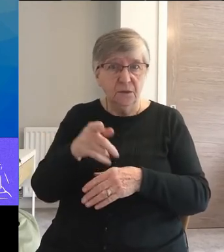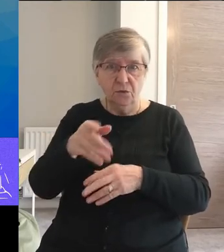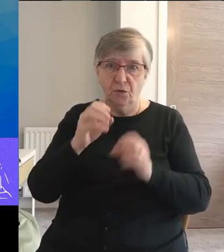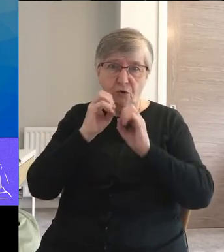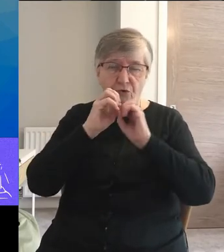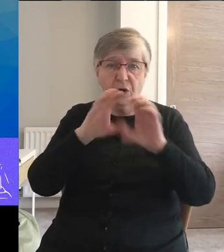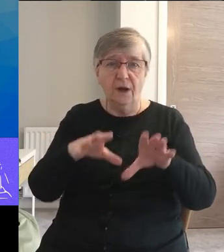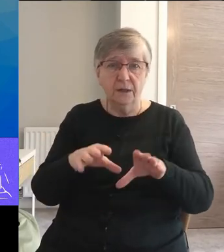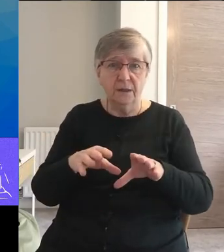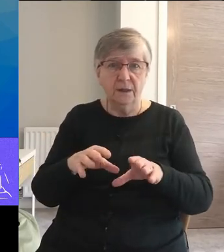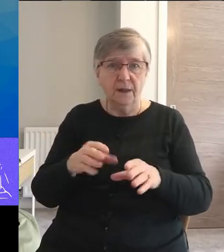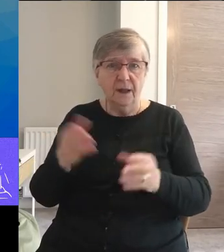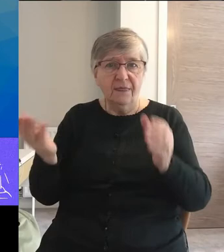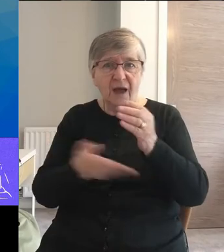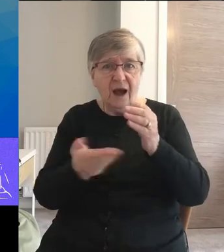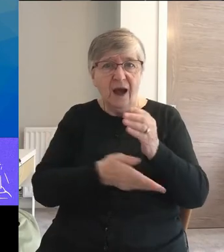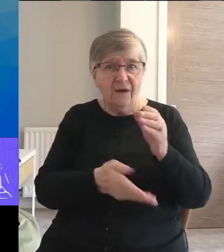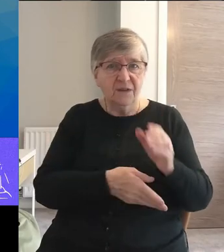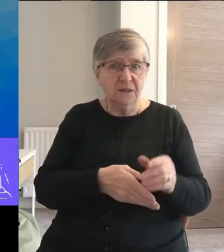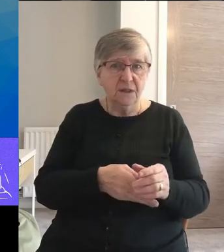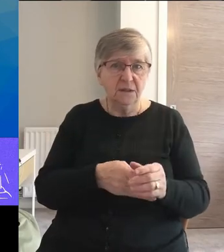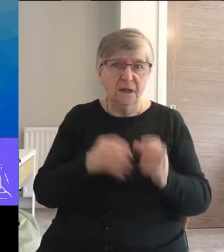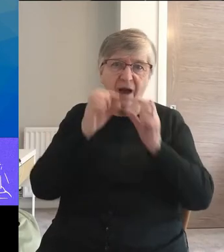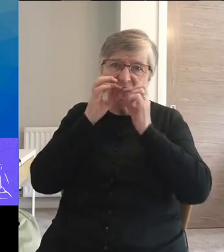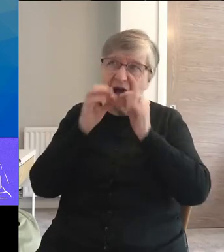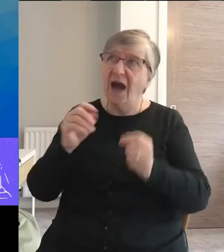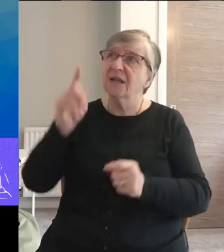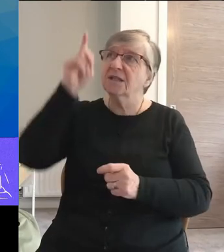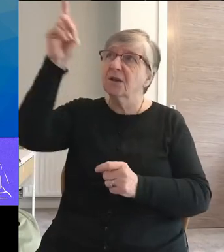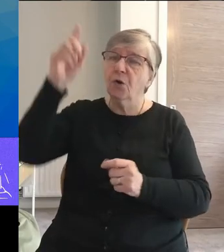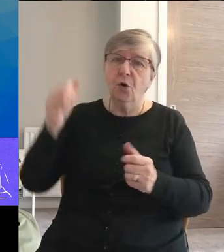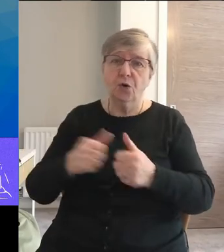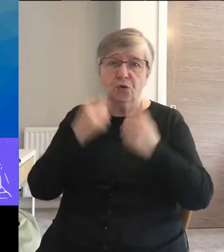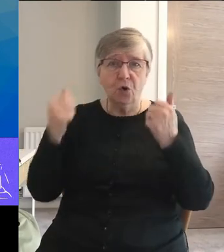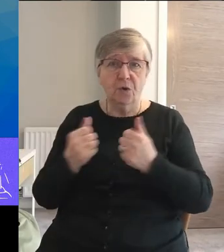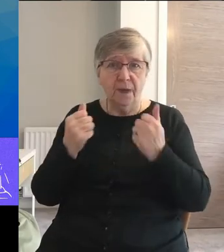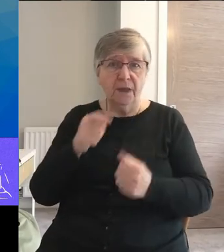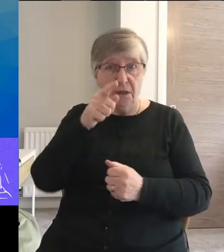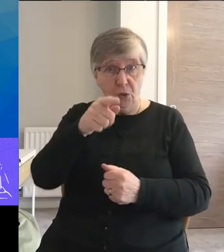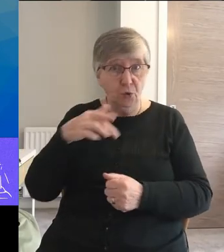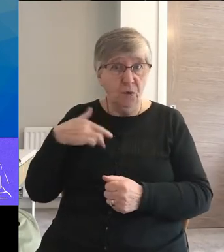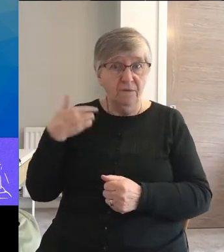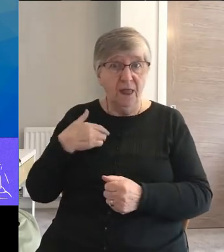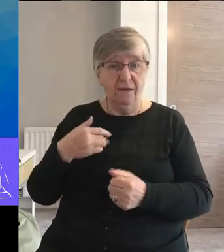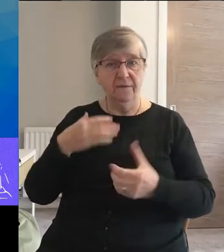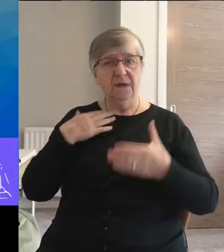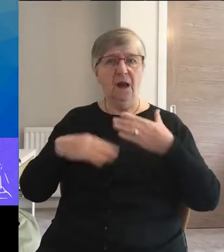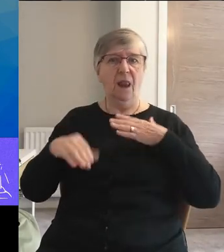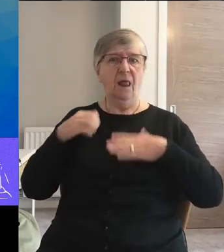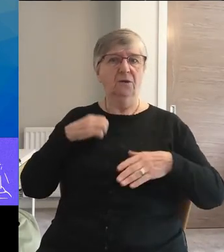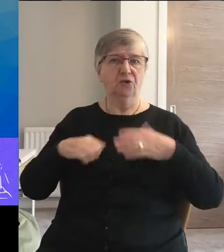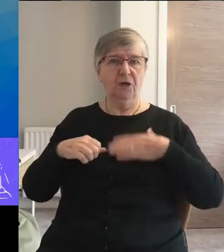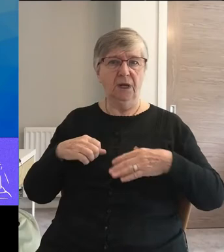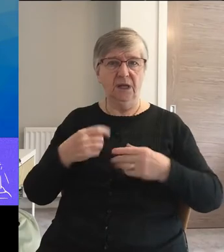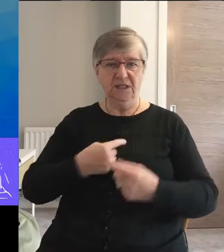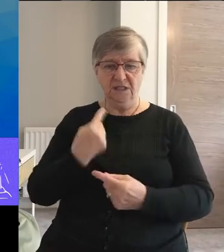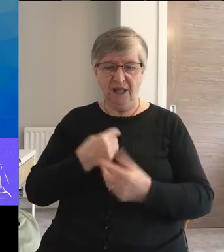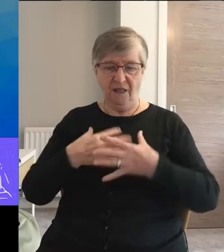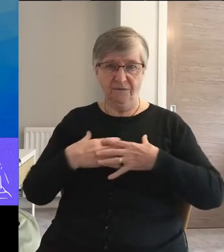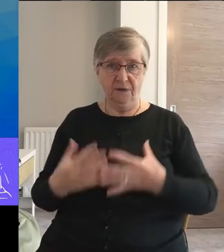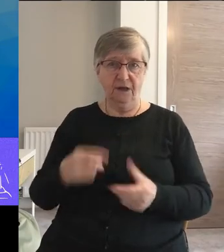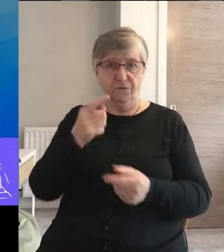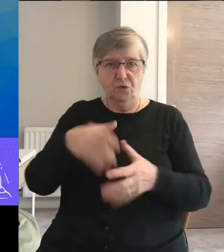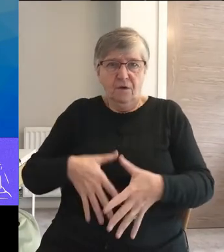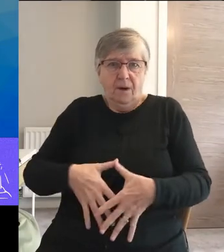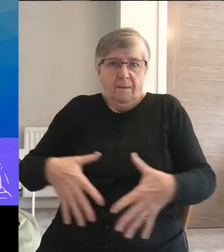of the harvesters have reached the ears of the Lord Almighty. You have lived on earth in luxury and self-indulgence. You have fattened